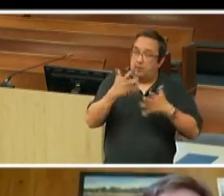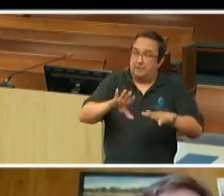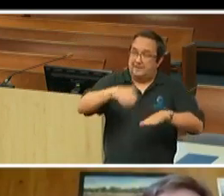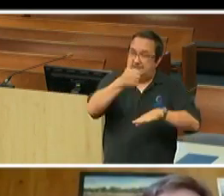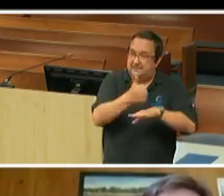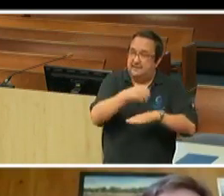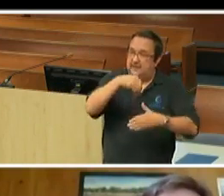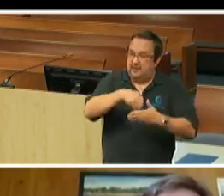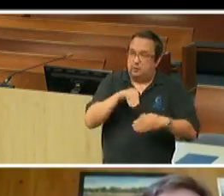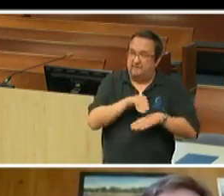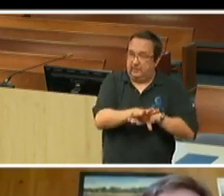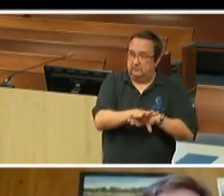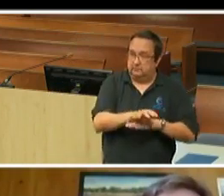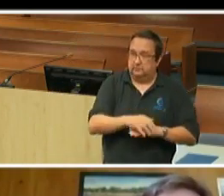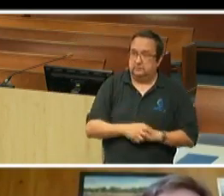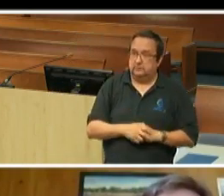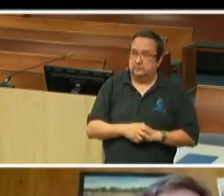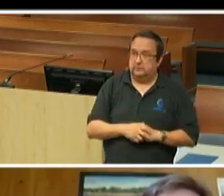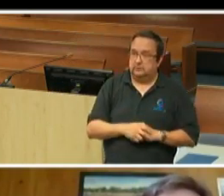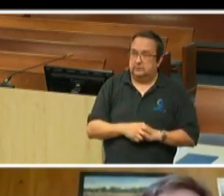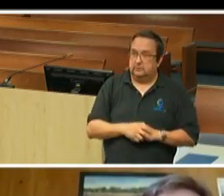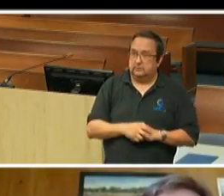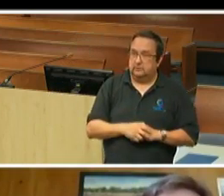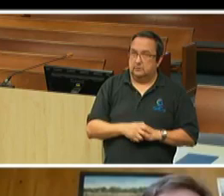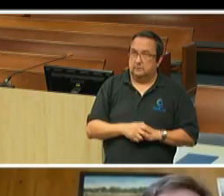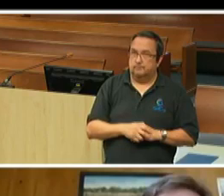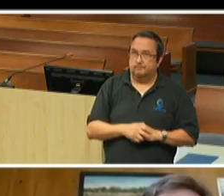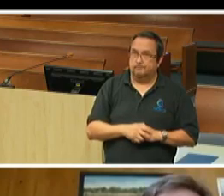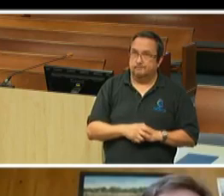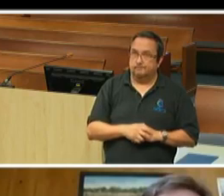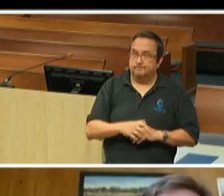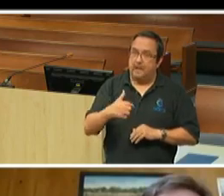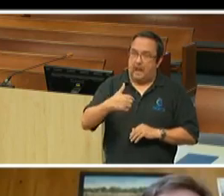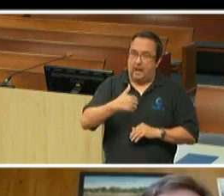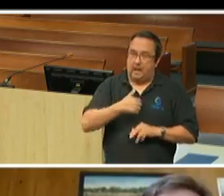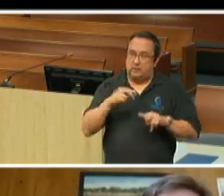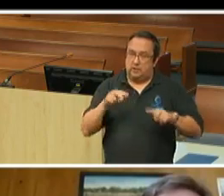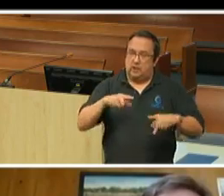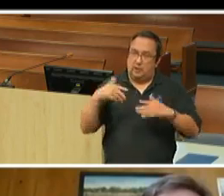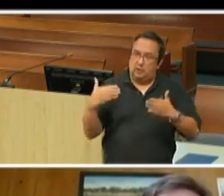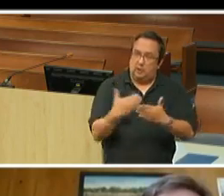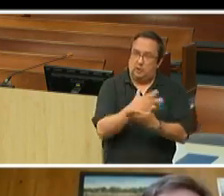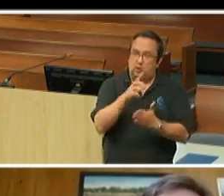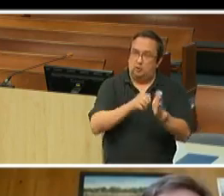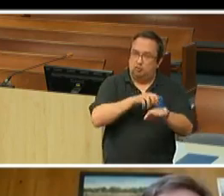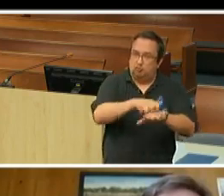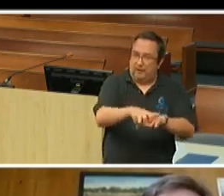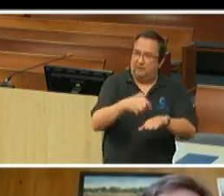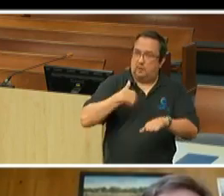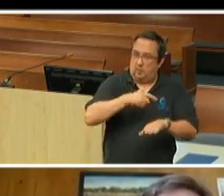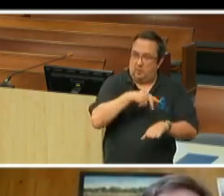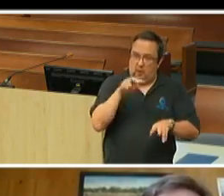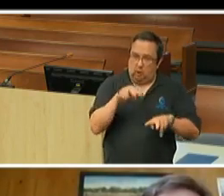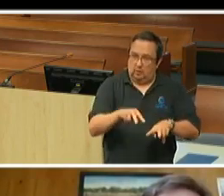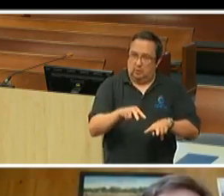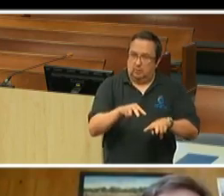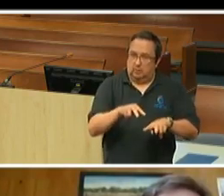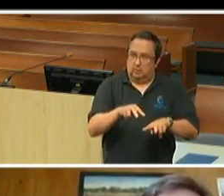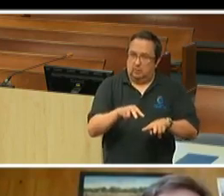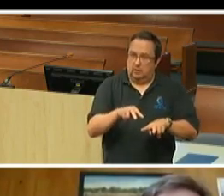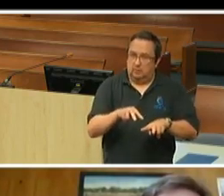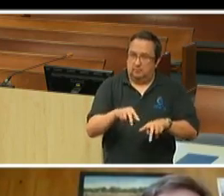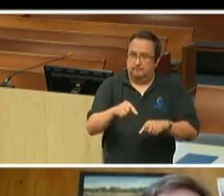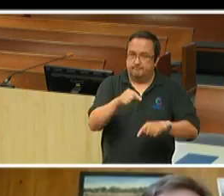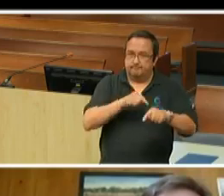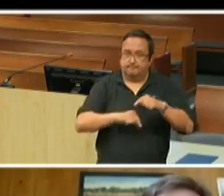into effect. And I was looking at the new draft that we bring before you today. I'm looking